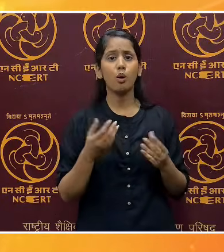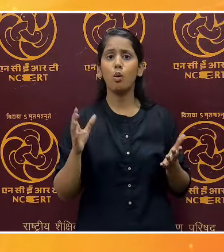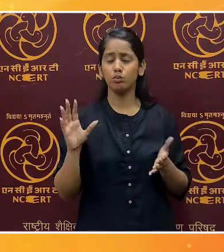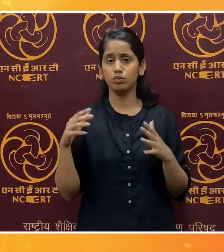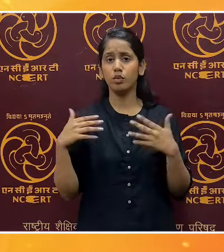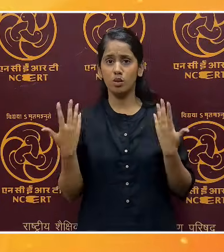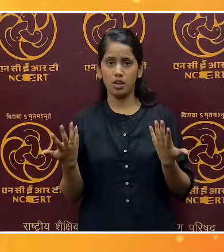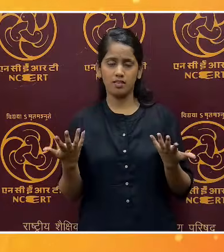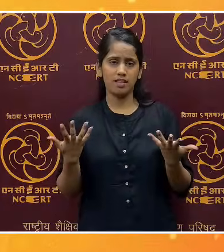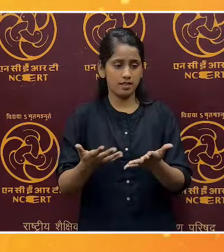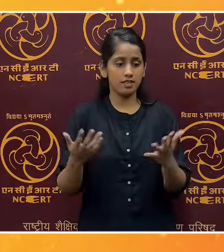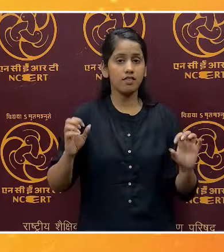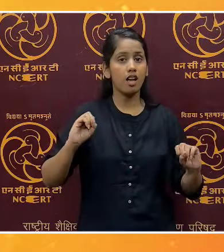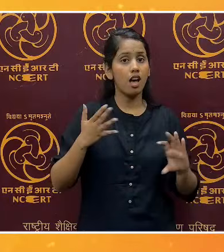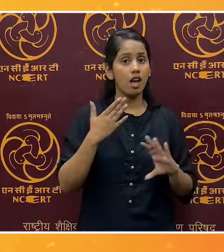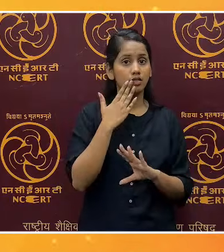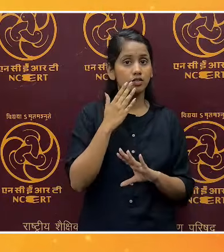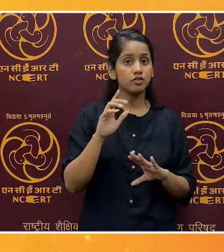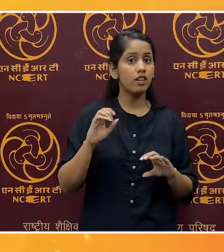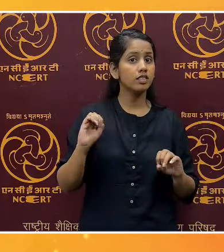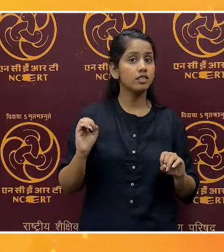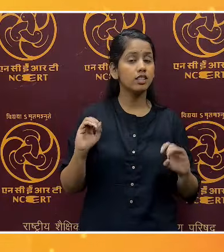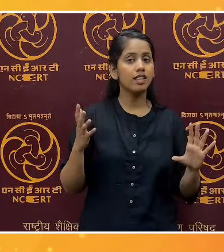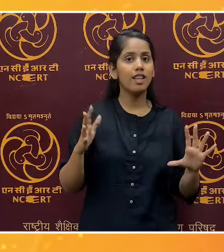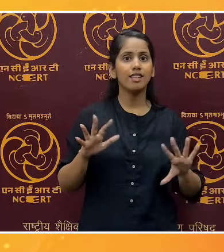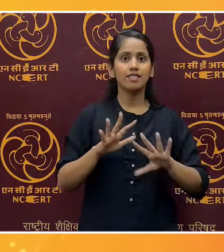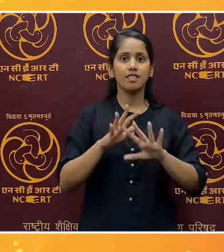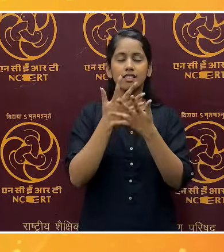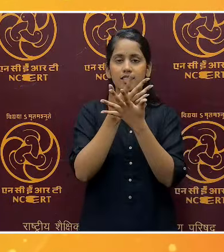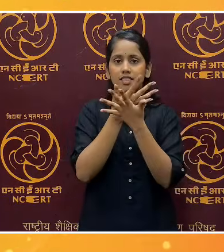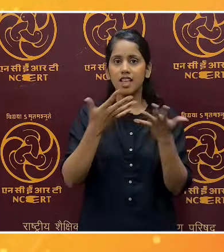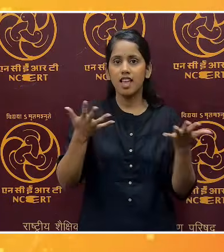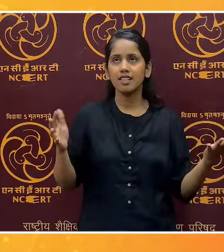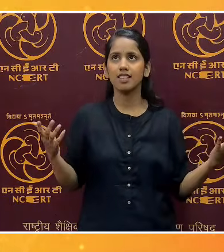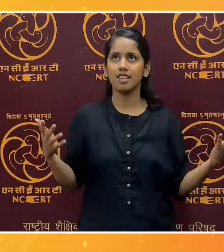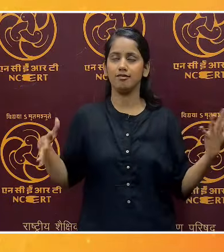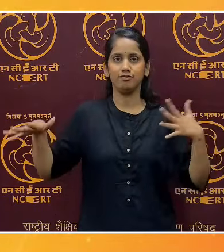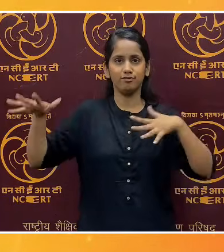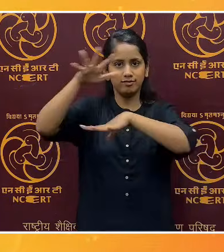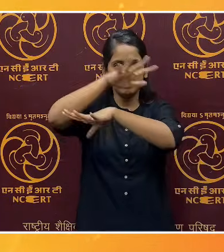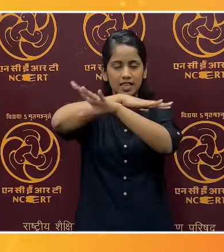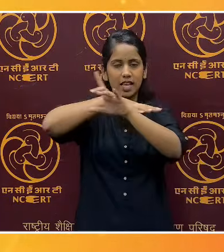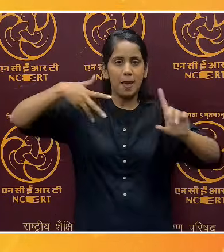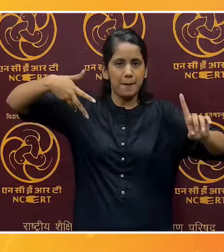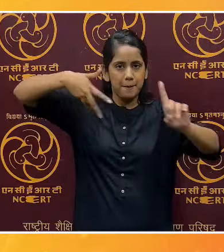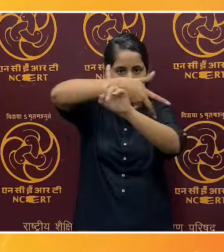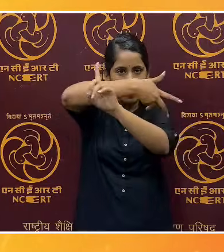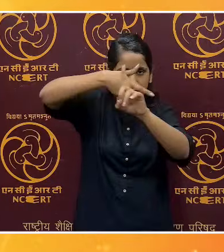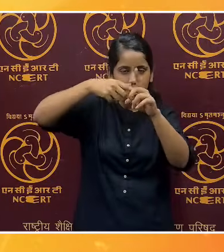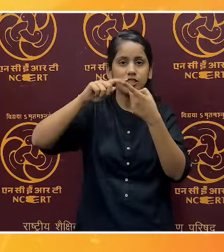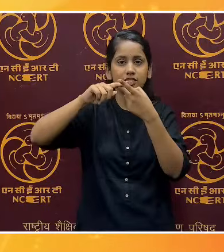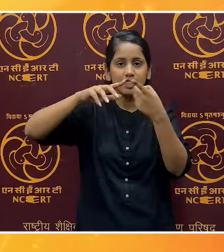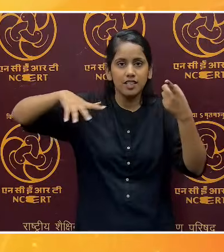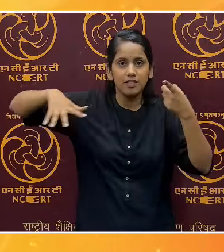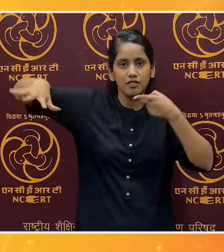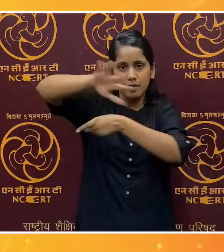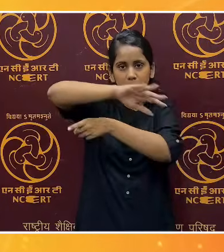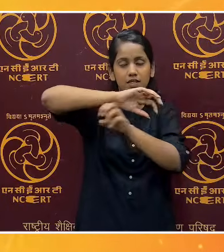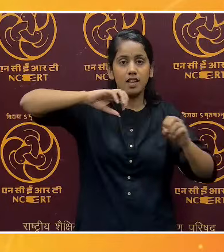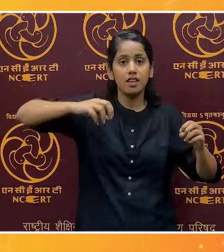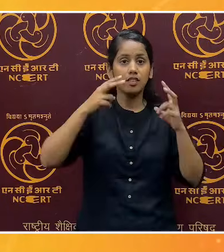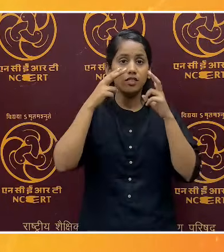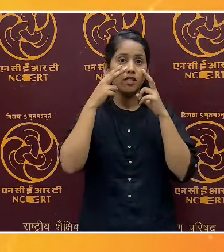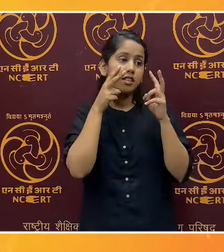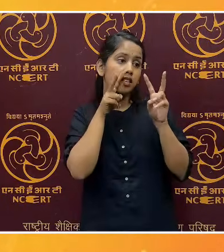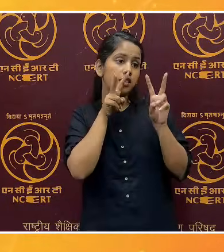won't start just with the dialogue. We firstly, you know, create the. You create that mood. Yes. That, you know, you're setting. Because we have to take attention. We have to, you know,